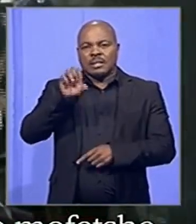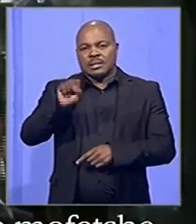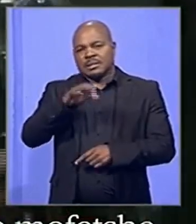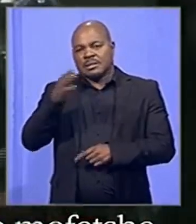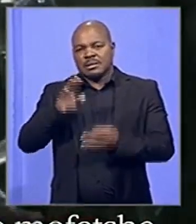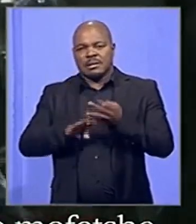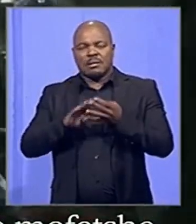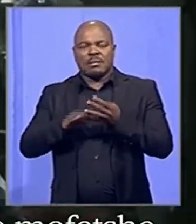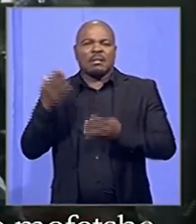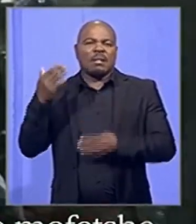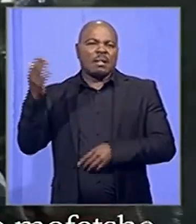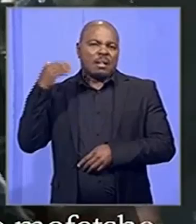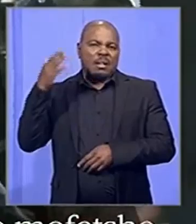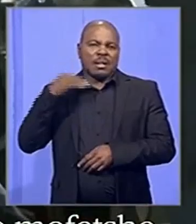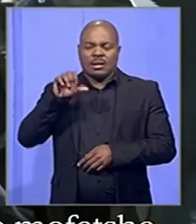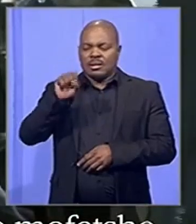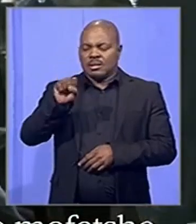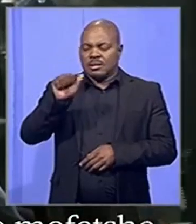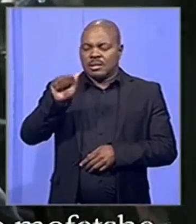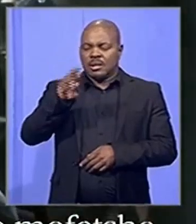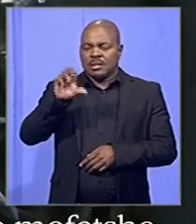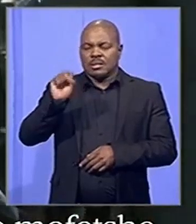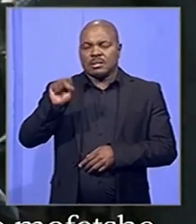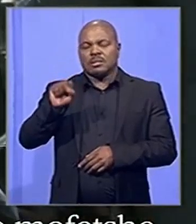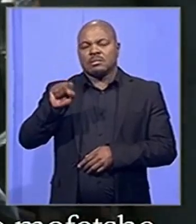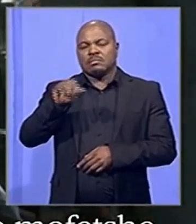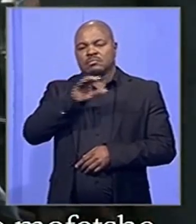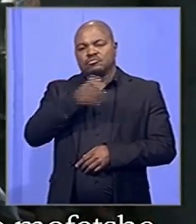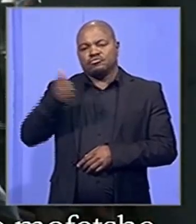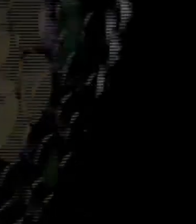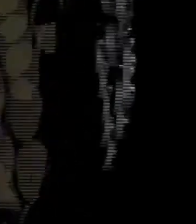le mokomishenara wa mehleng wa SARS Tom Moyane.